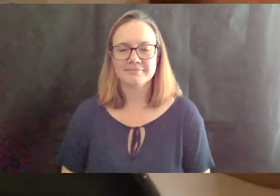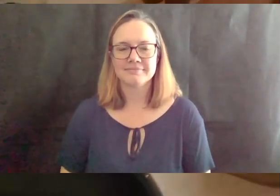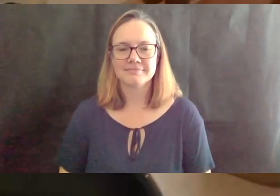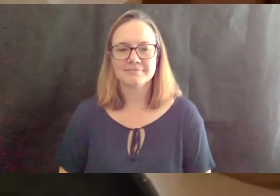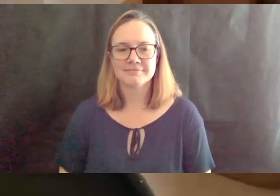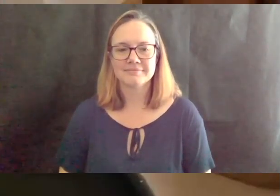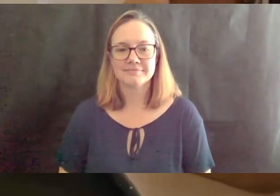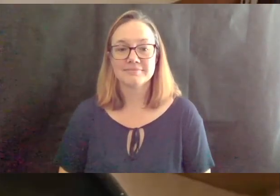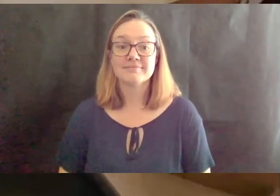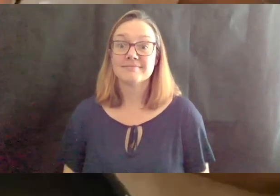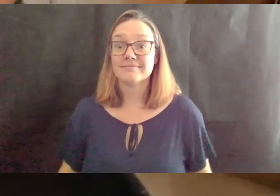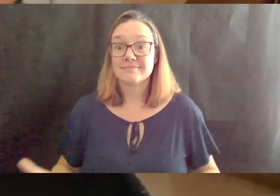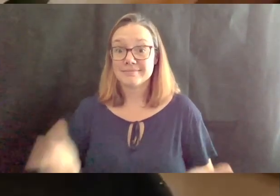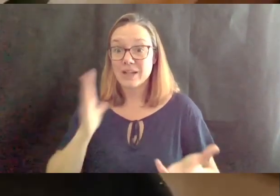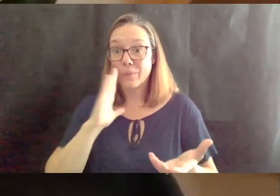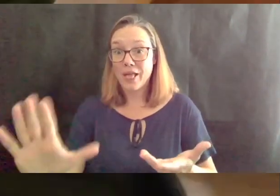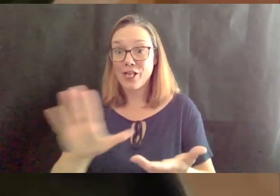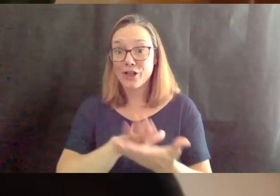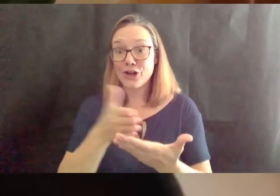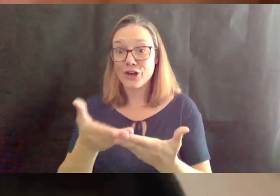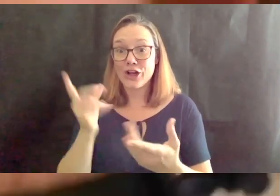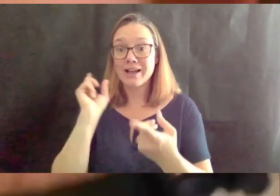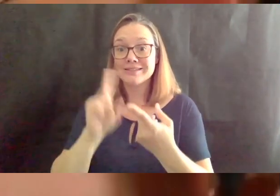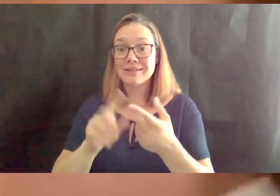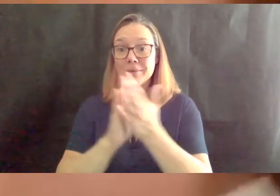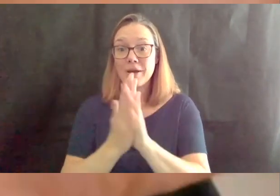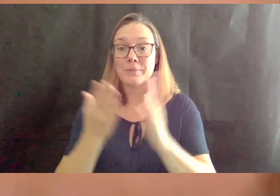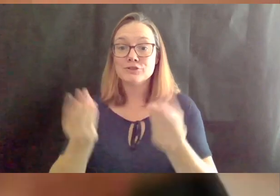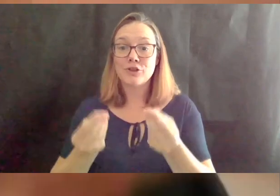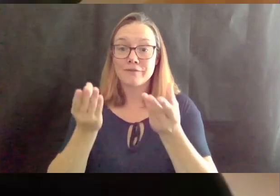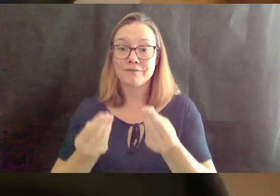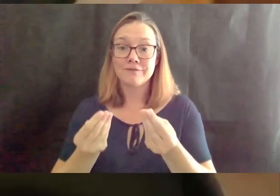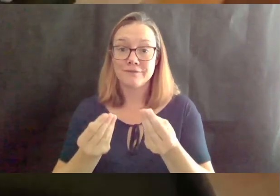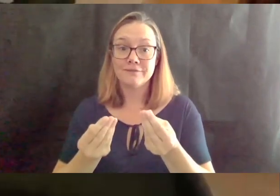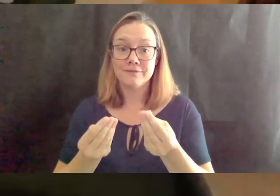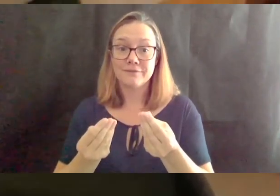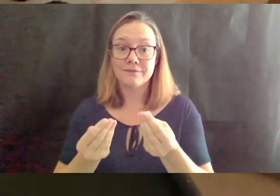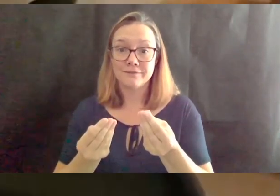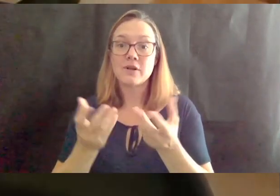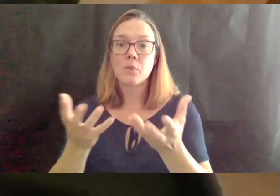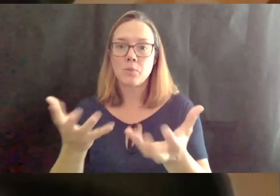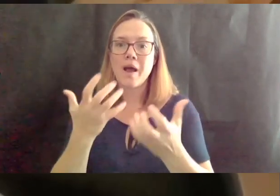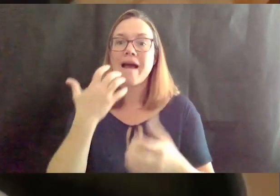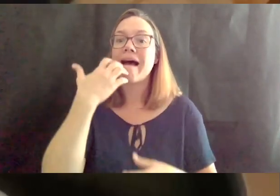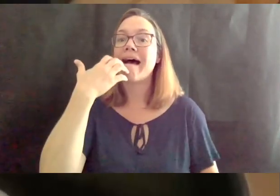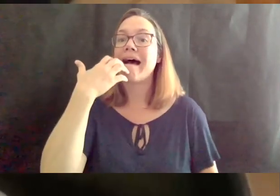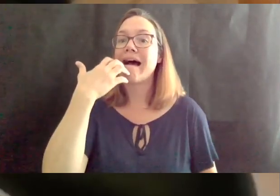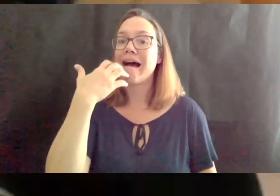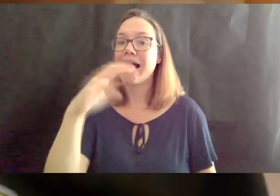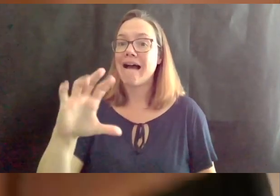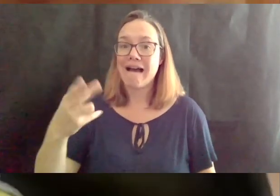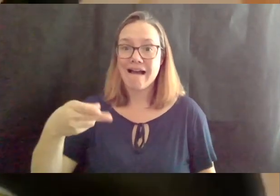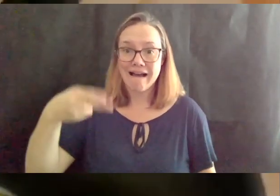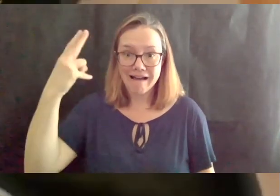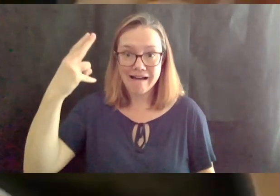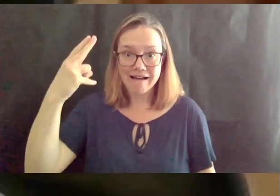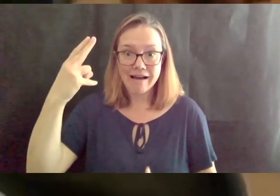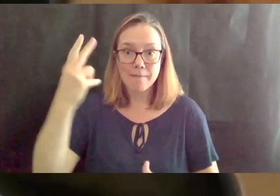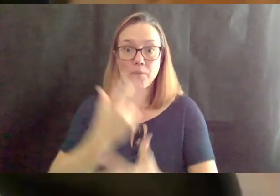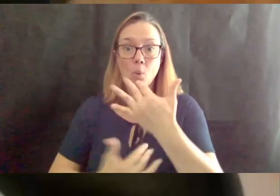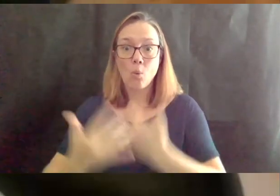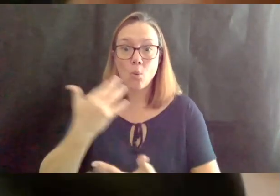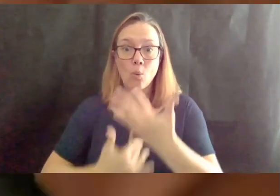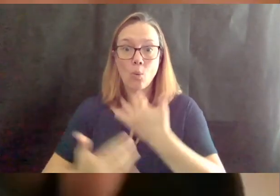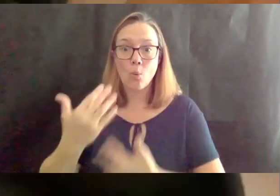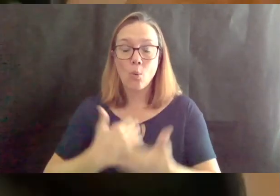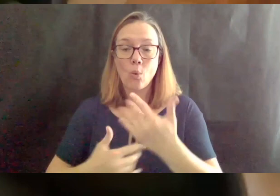And we're pretty much going to cook these until it gets soft. You want it on high heat first to bring it to a boil, and once it gets to a boil, you